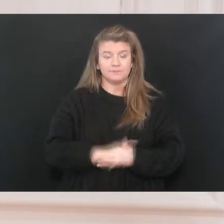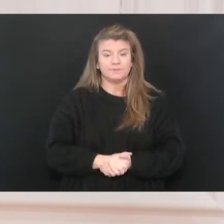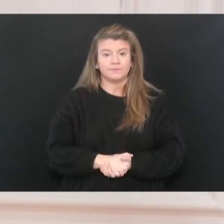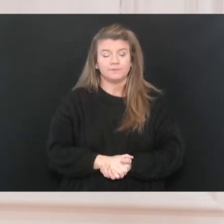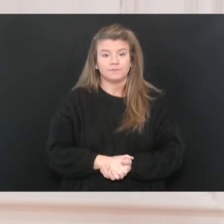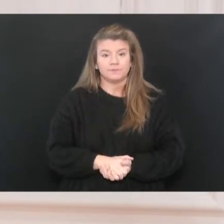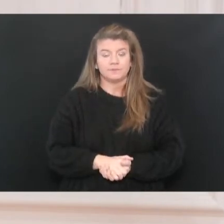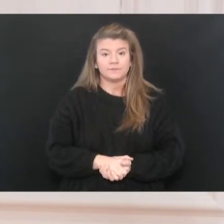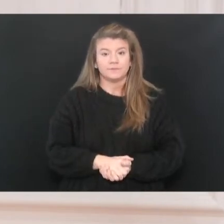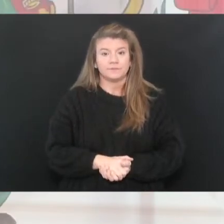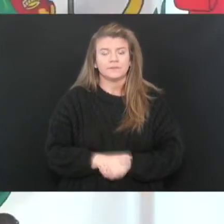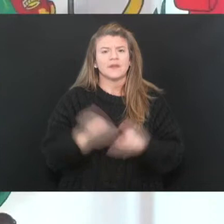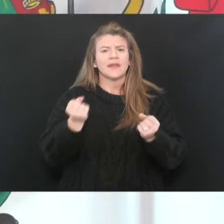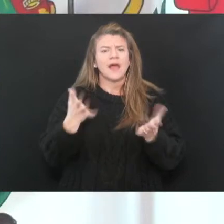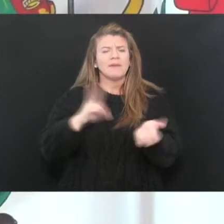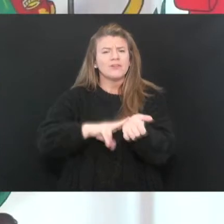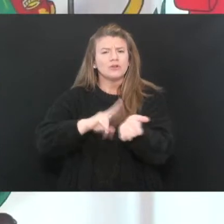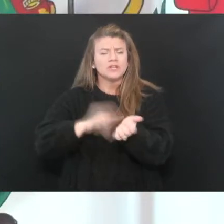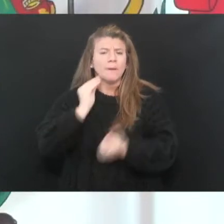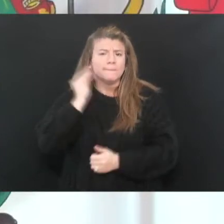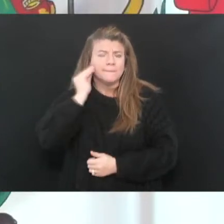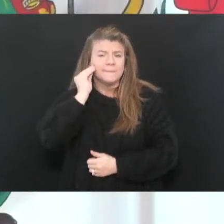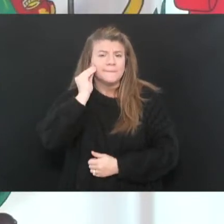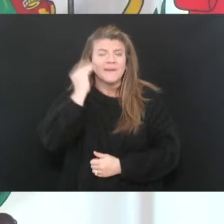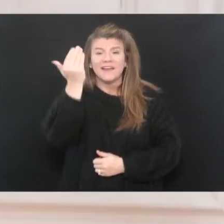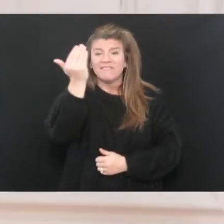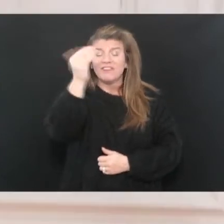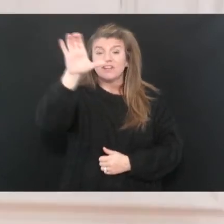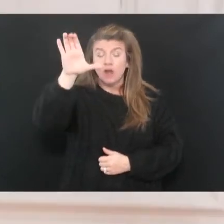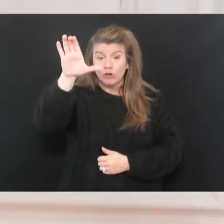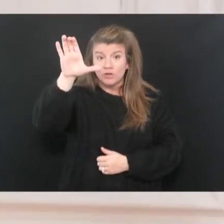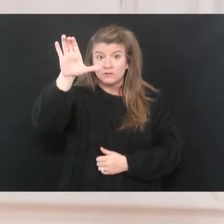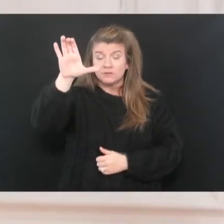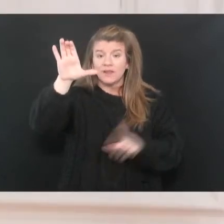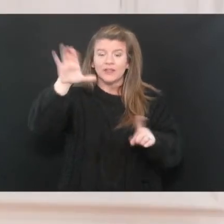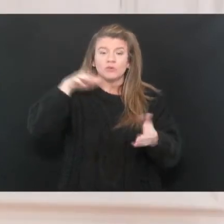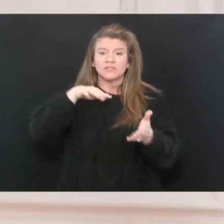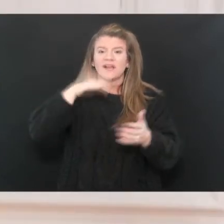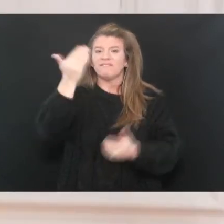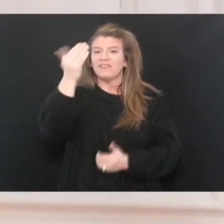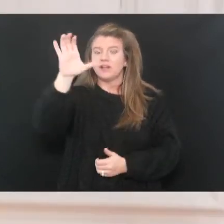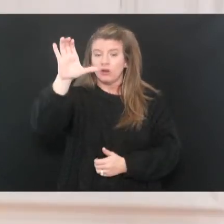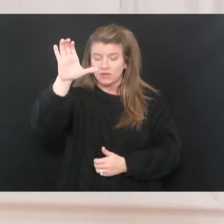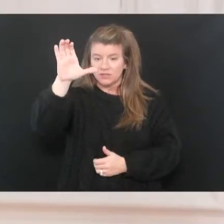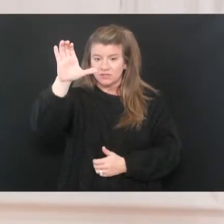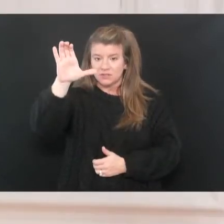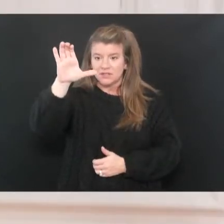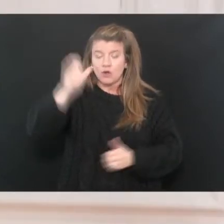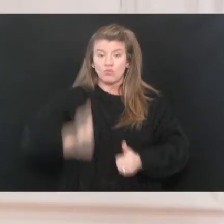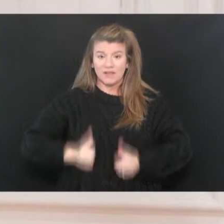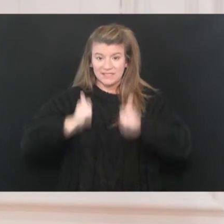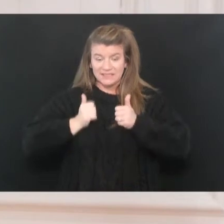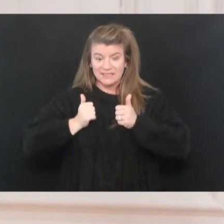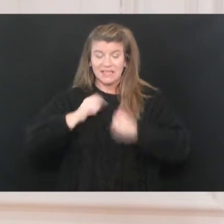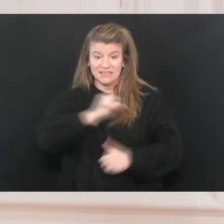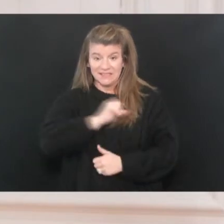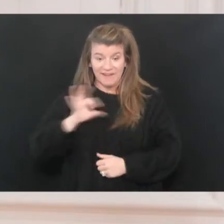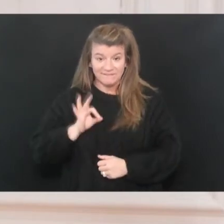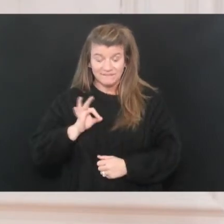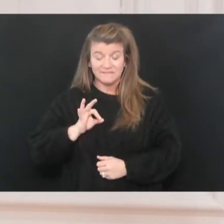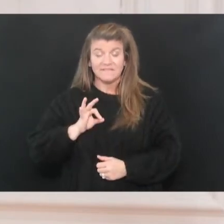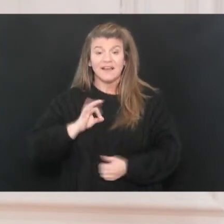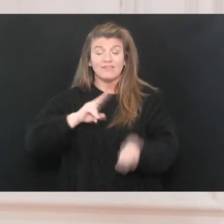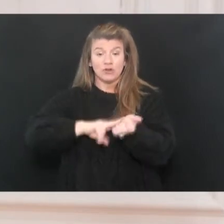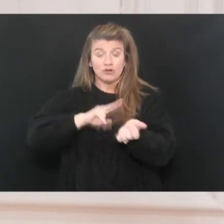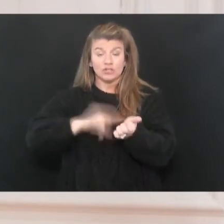And how many into nursing homes? 1,500, this was a study of 1,500 residents and staff at the